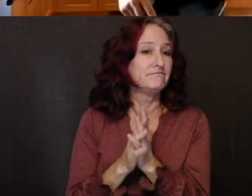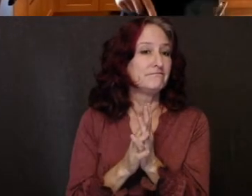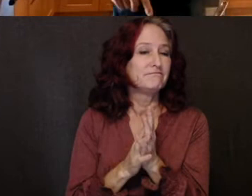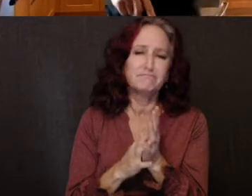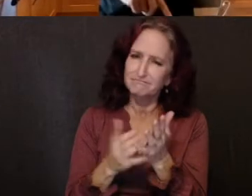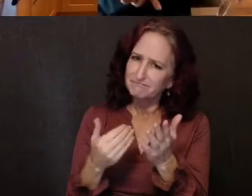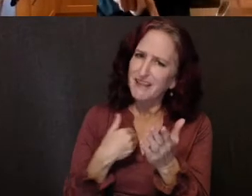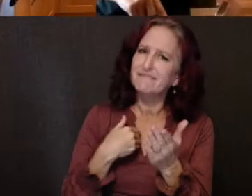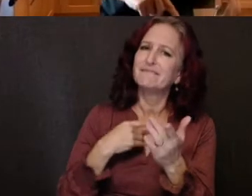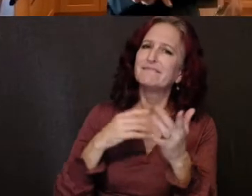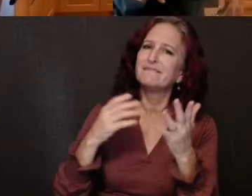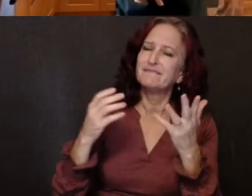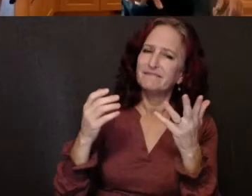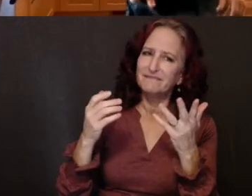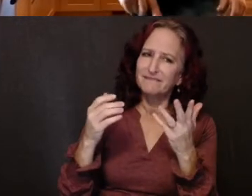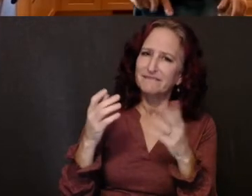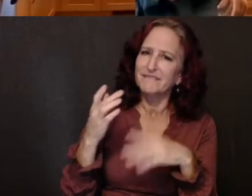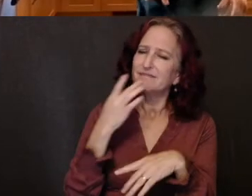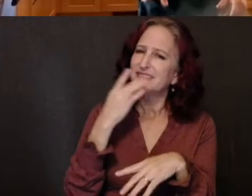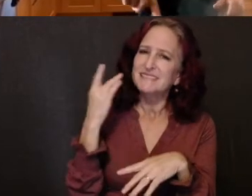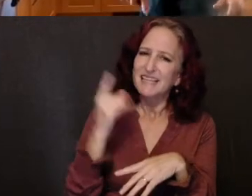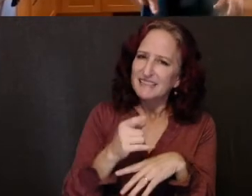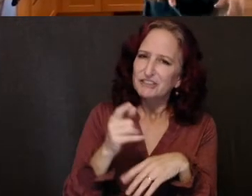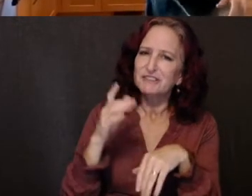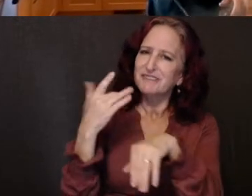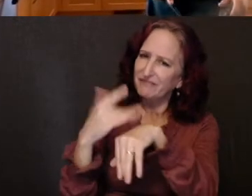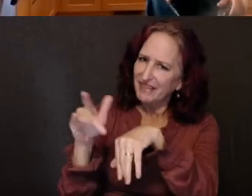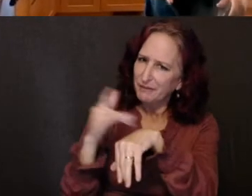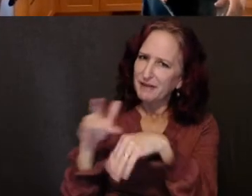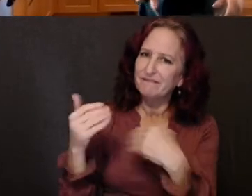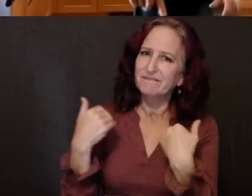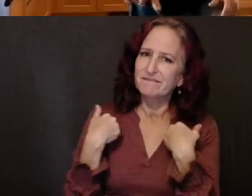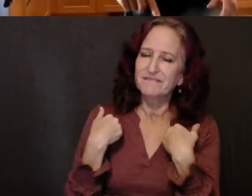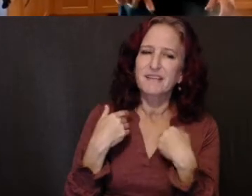Yeah, I love the squashes.